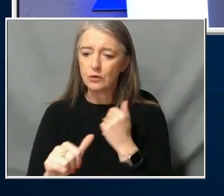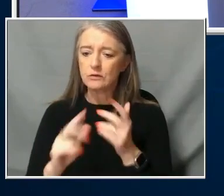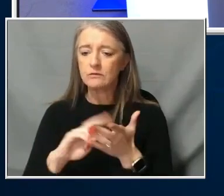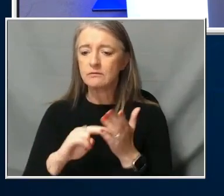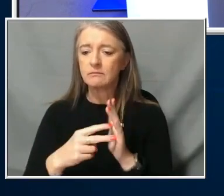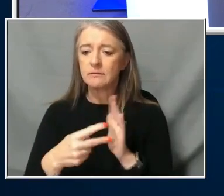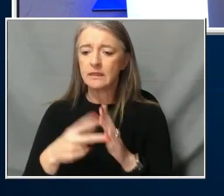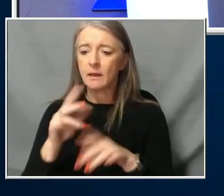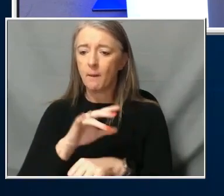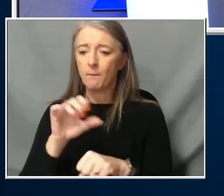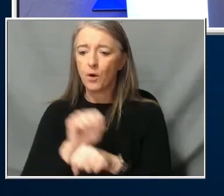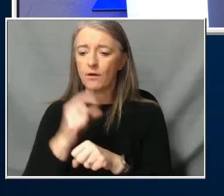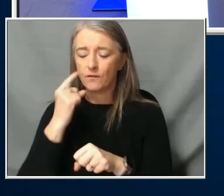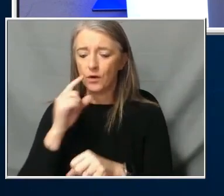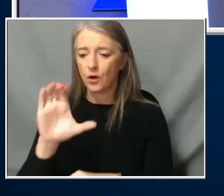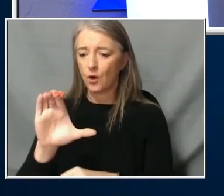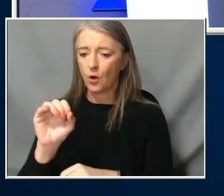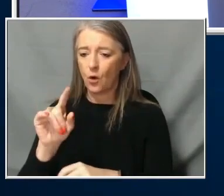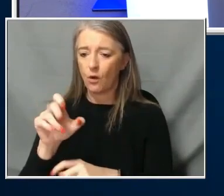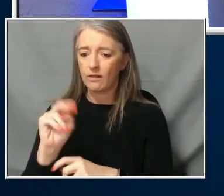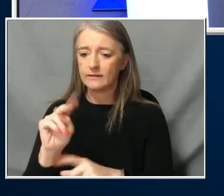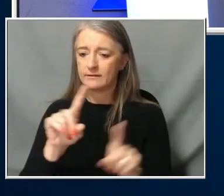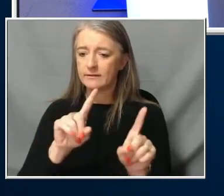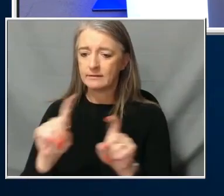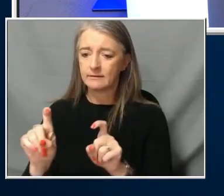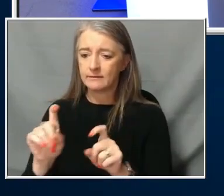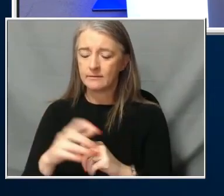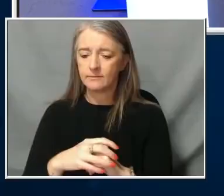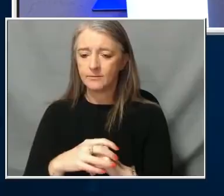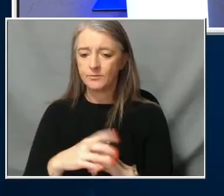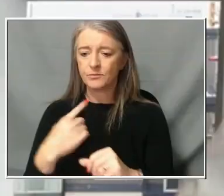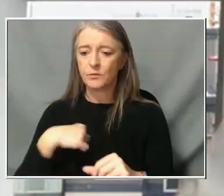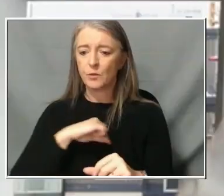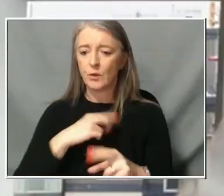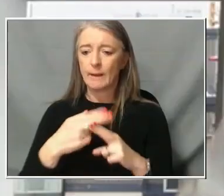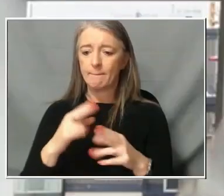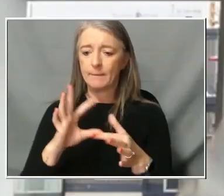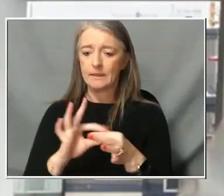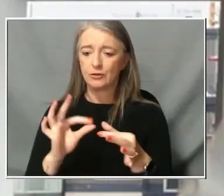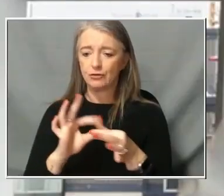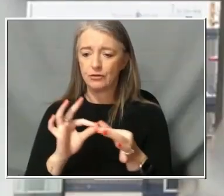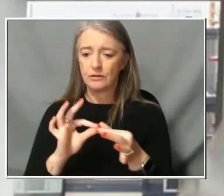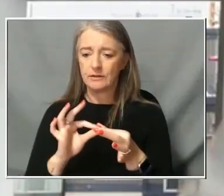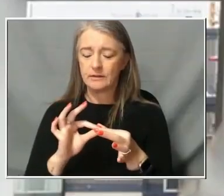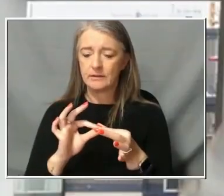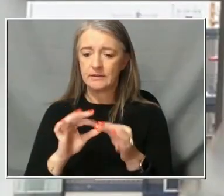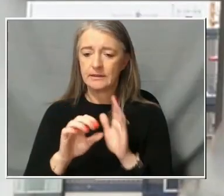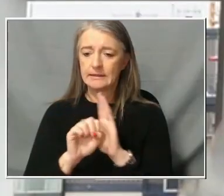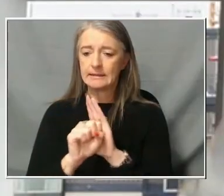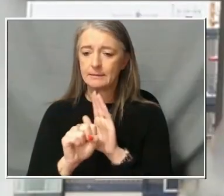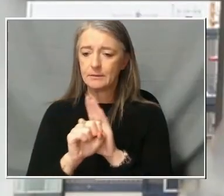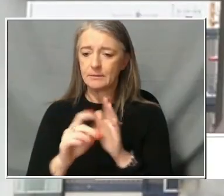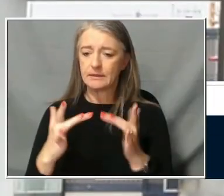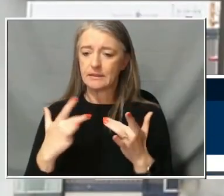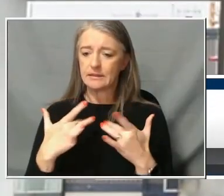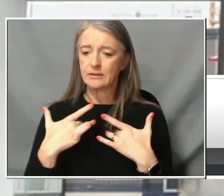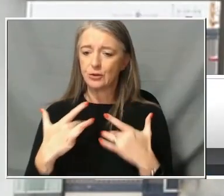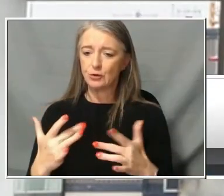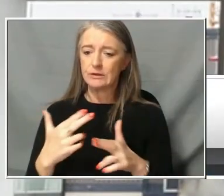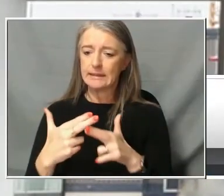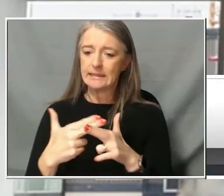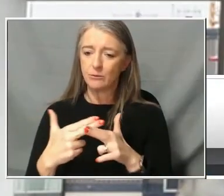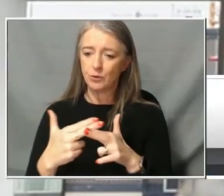an appointment for a colonoscopy? So like we mentioned, I think, these vague symptoms are usually temporary,